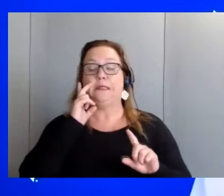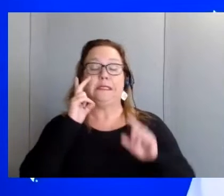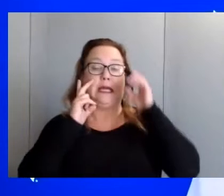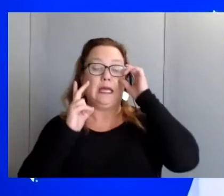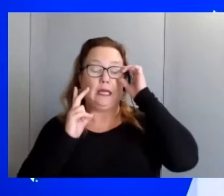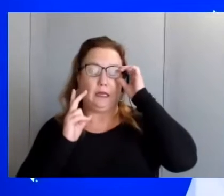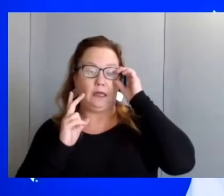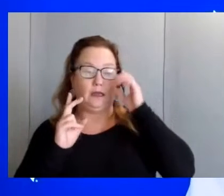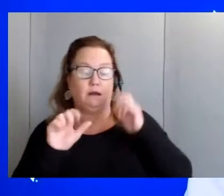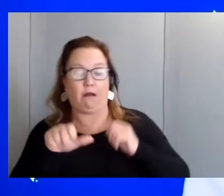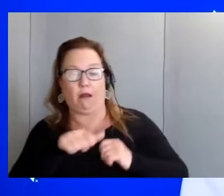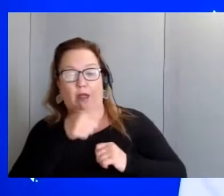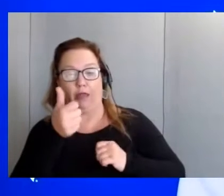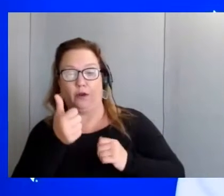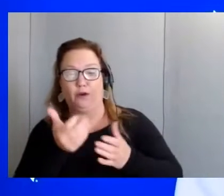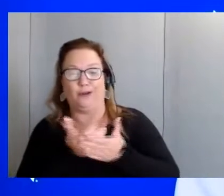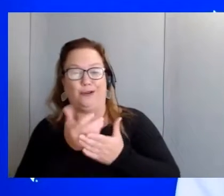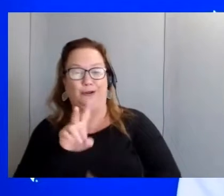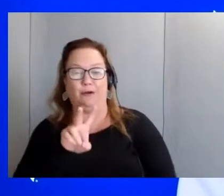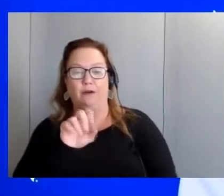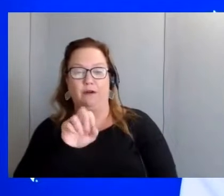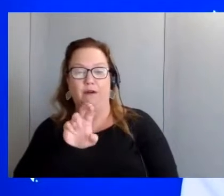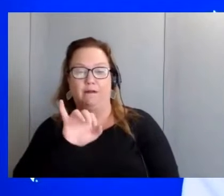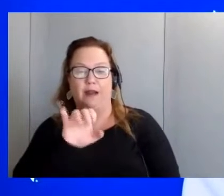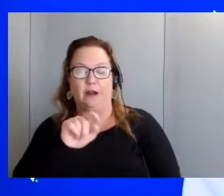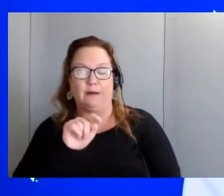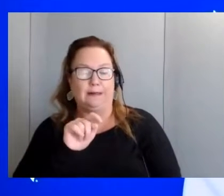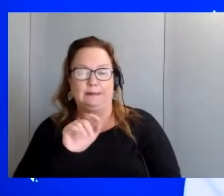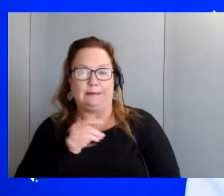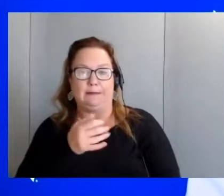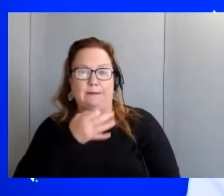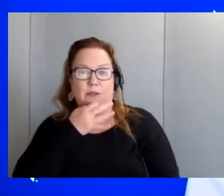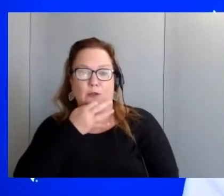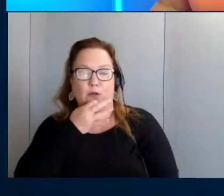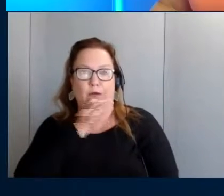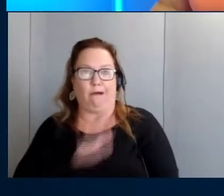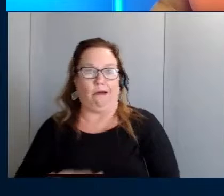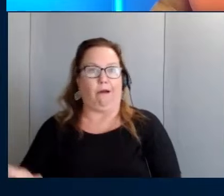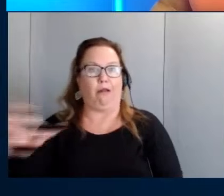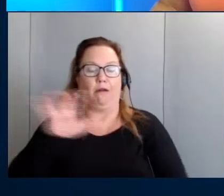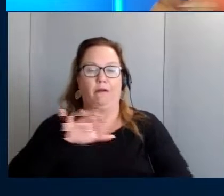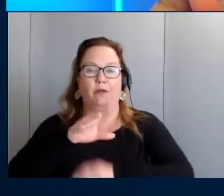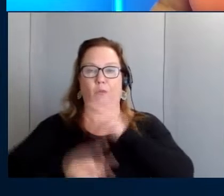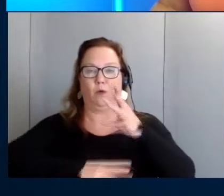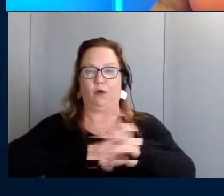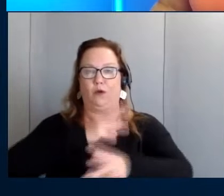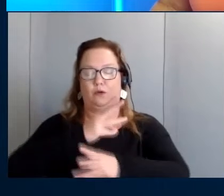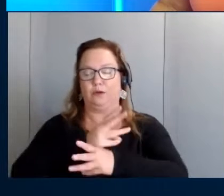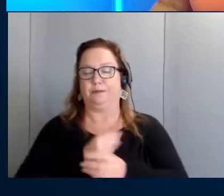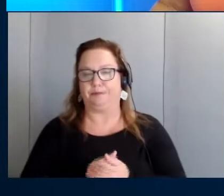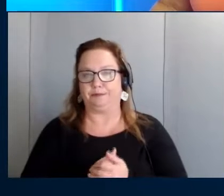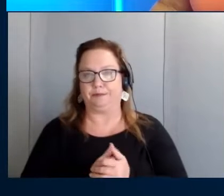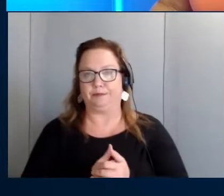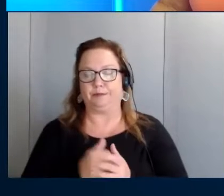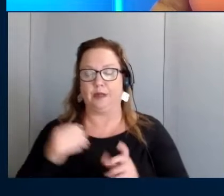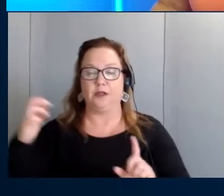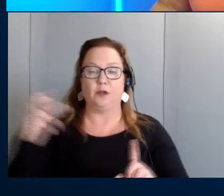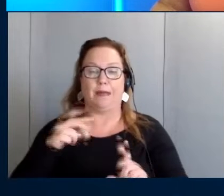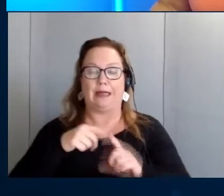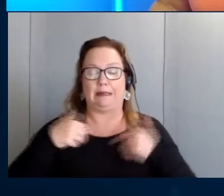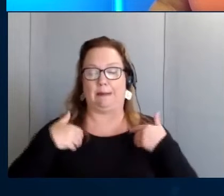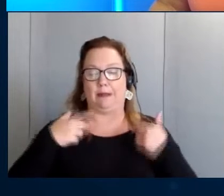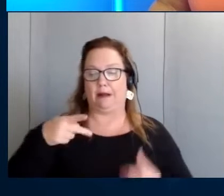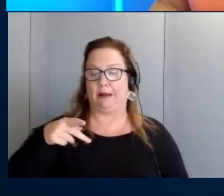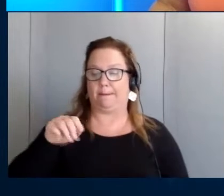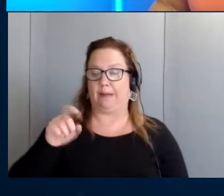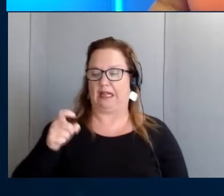no other new variants of concern on the horizon globally or nationally at this point in time. All right, good news there. Back to monkeypox. There was a headline,